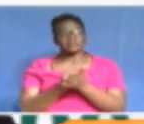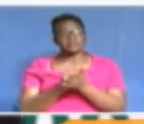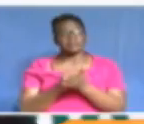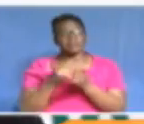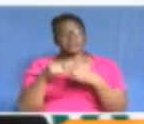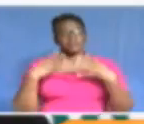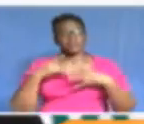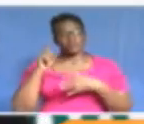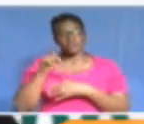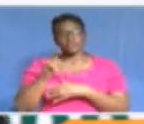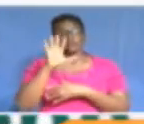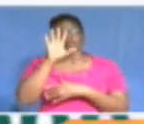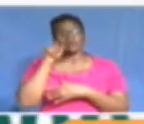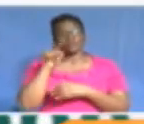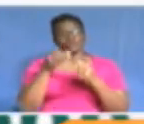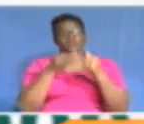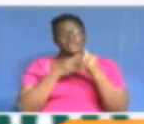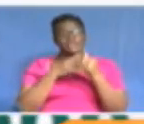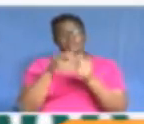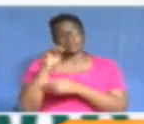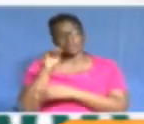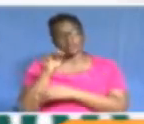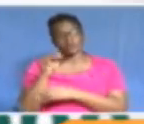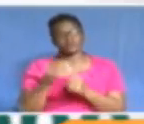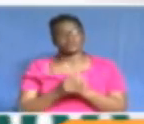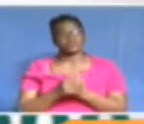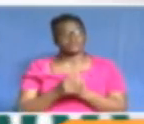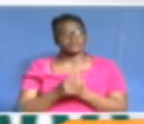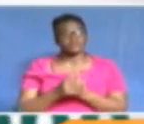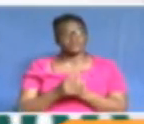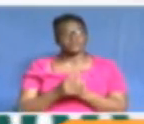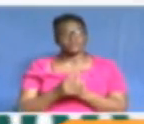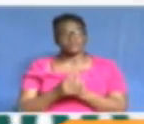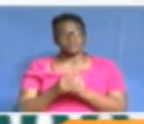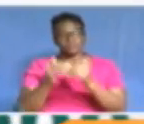5.7 million, resulting in an oversupply of 2.0 million